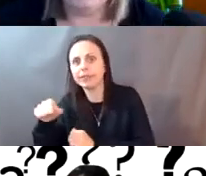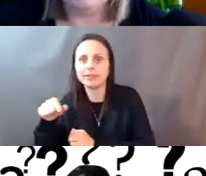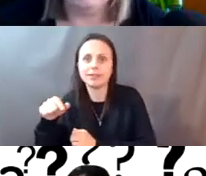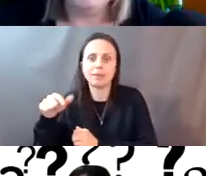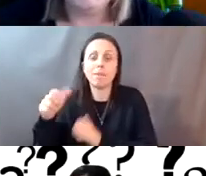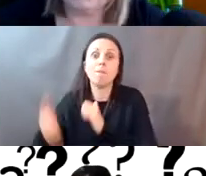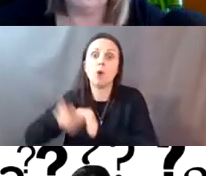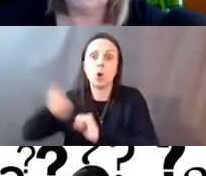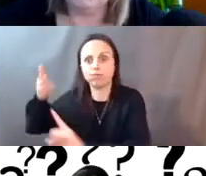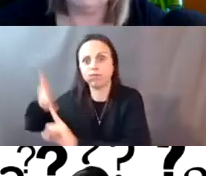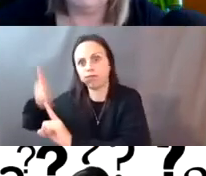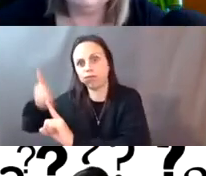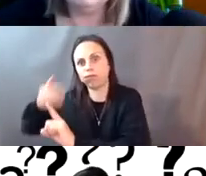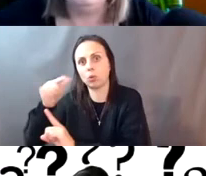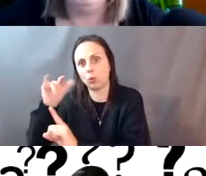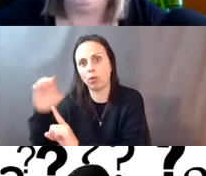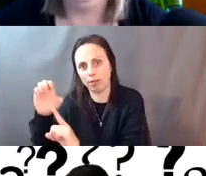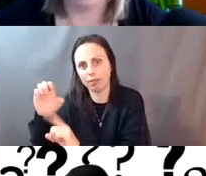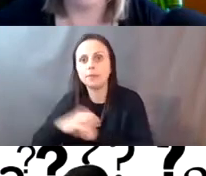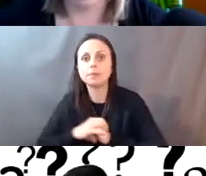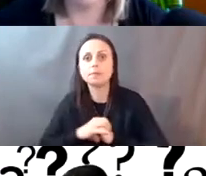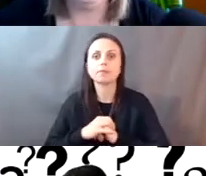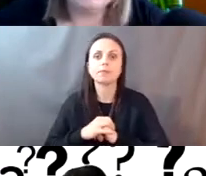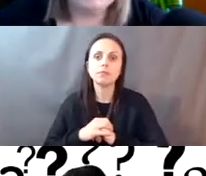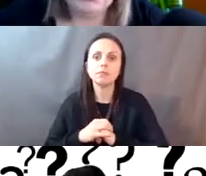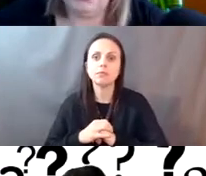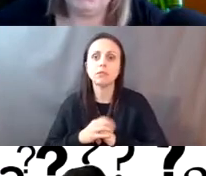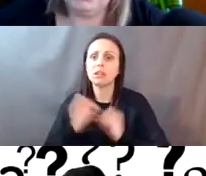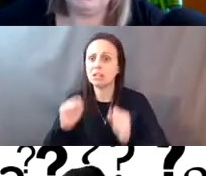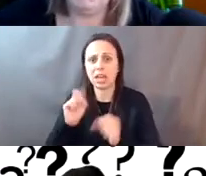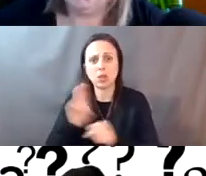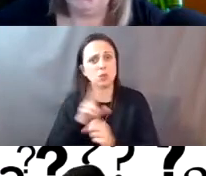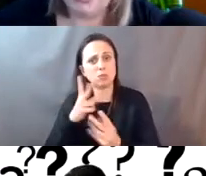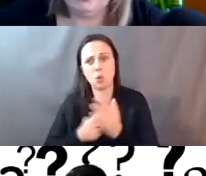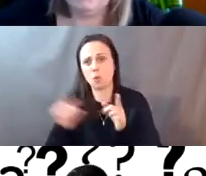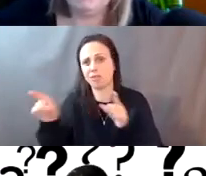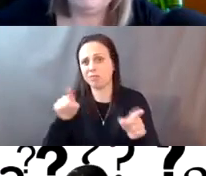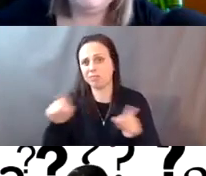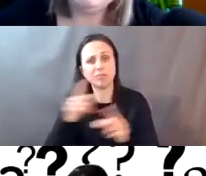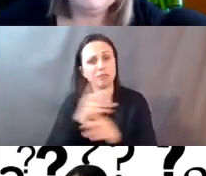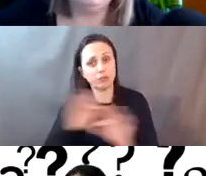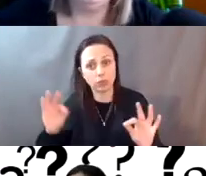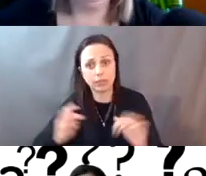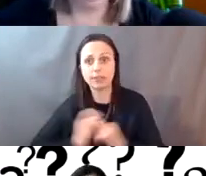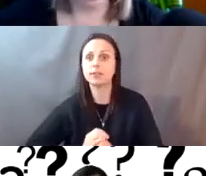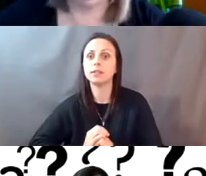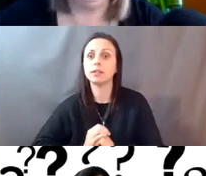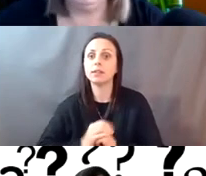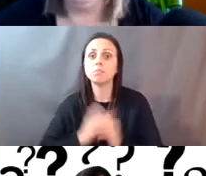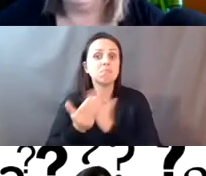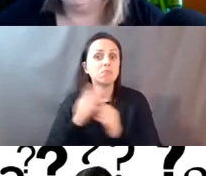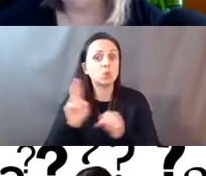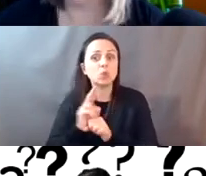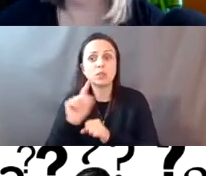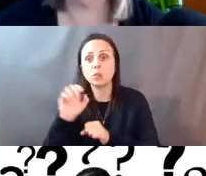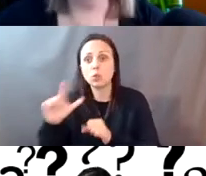that really goes to Google. So you can use both of those things for free. And like I said, even if you're using a tool like